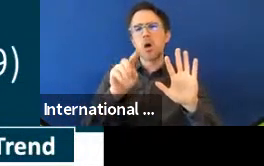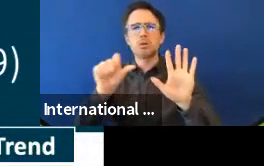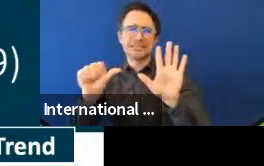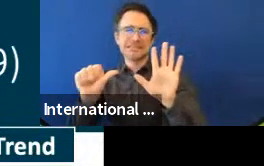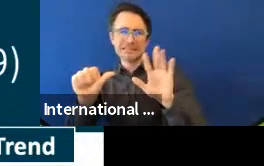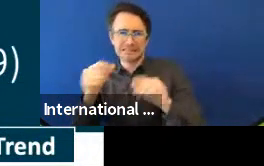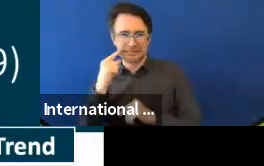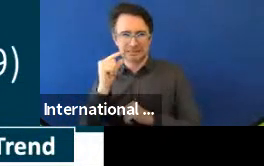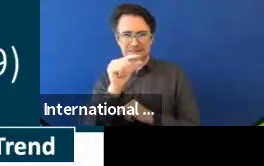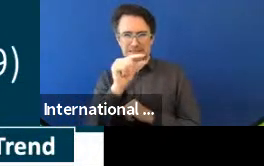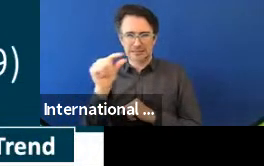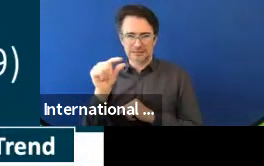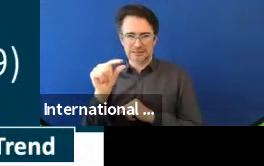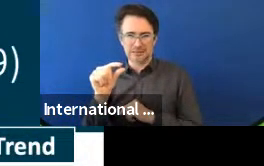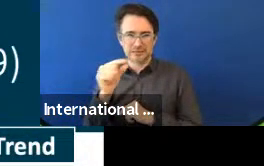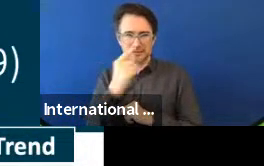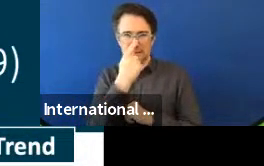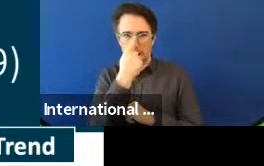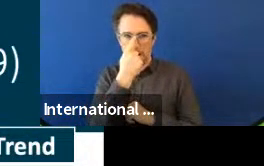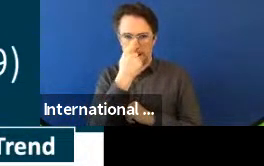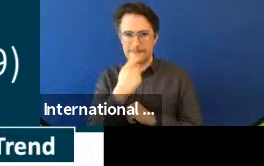above 110,